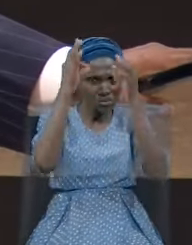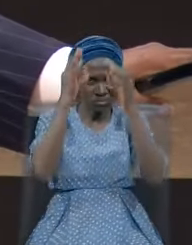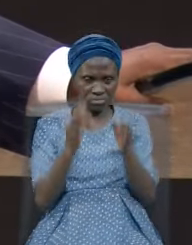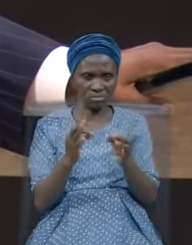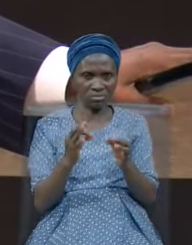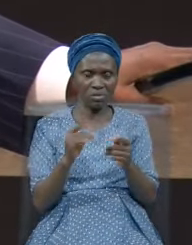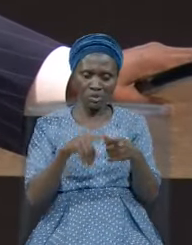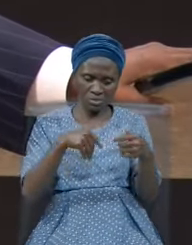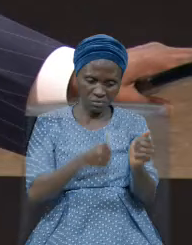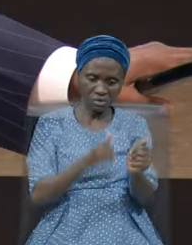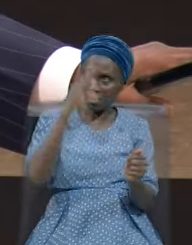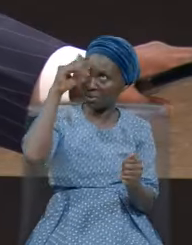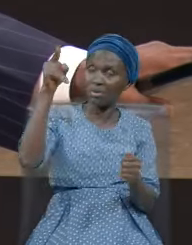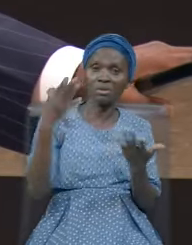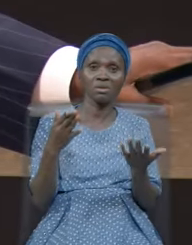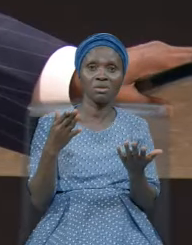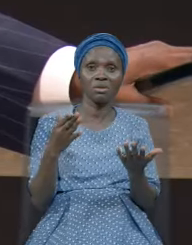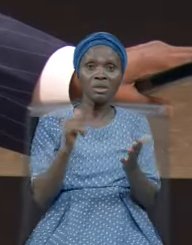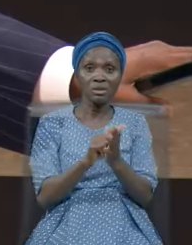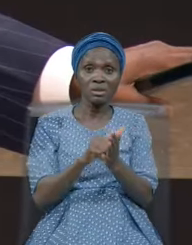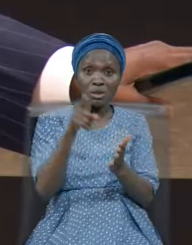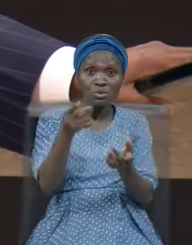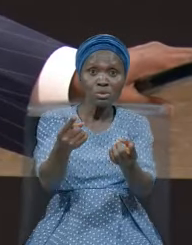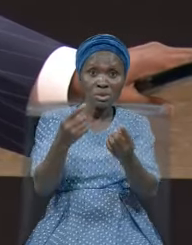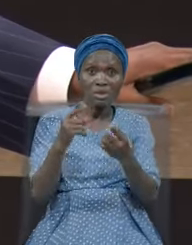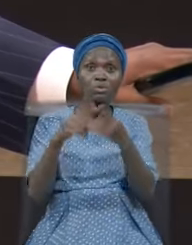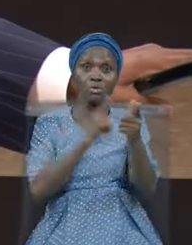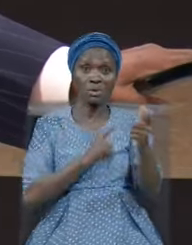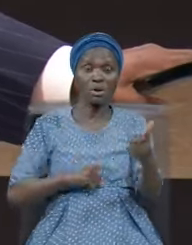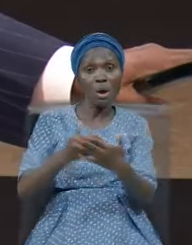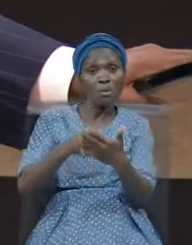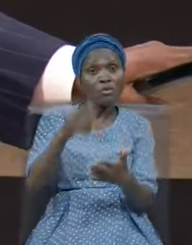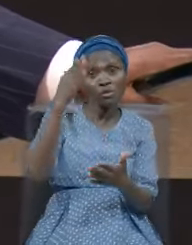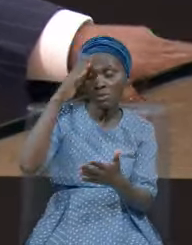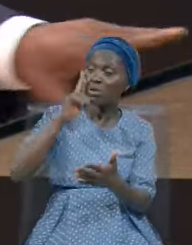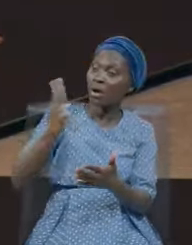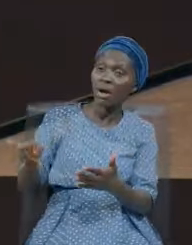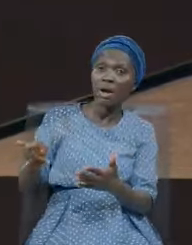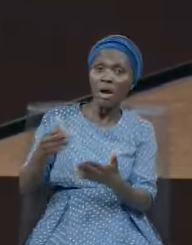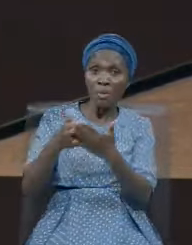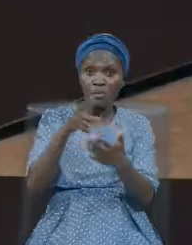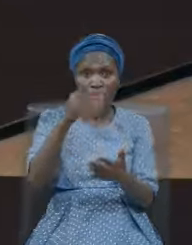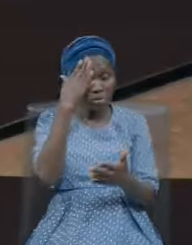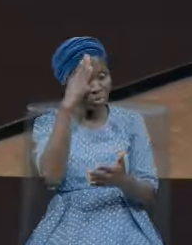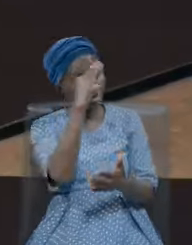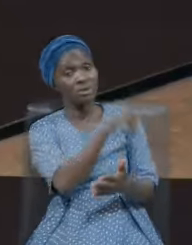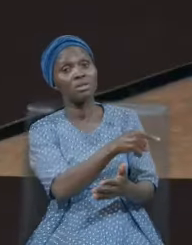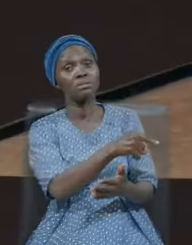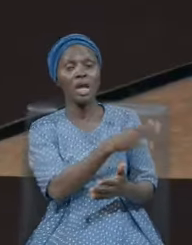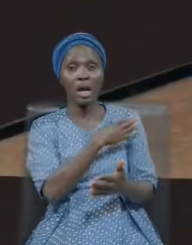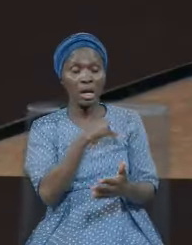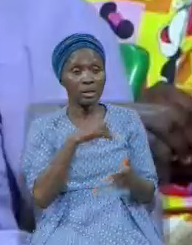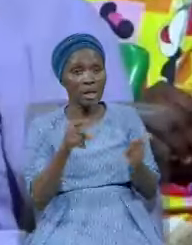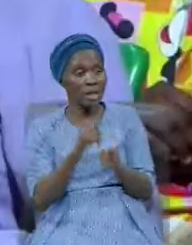the Lord before knowing her. And if he or she, prone to